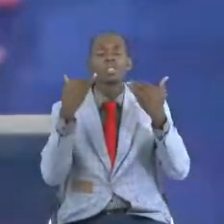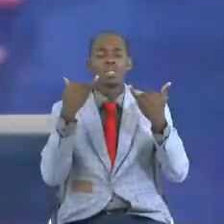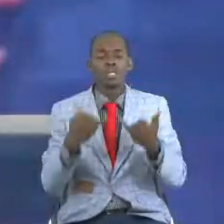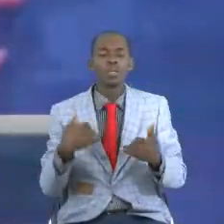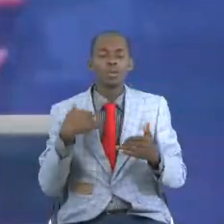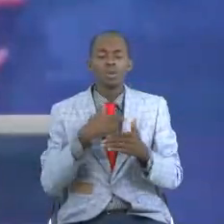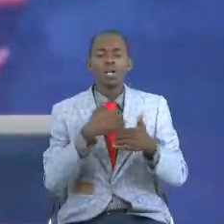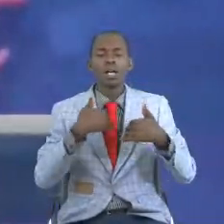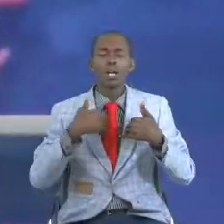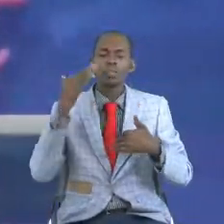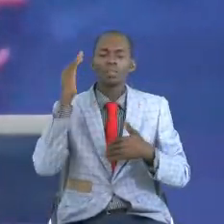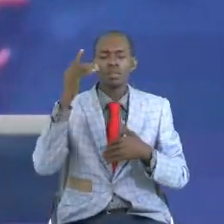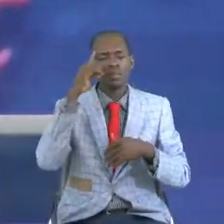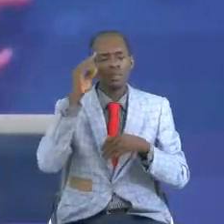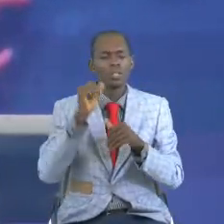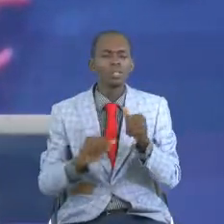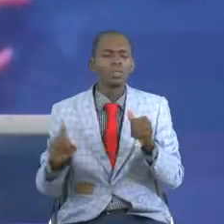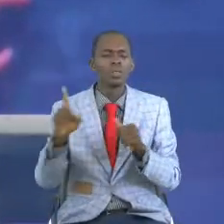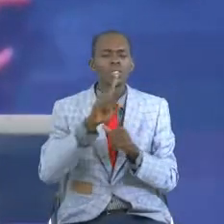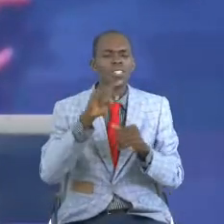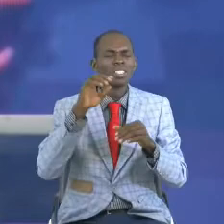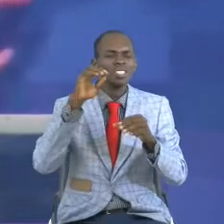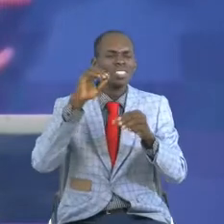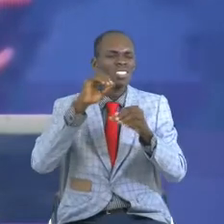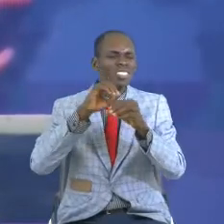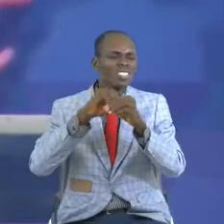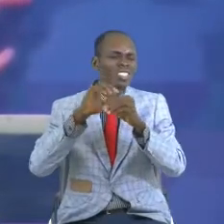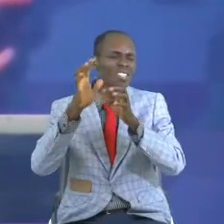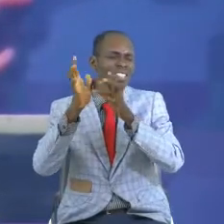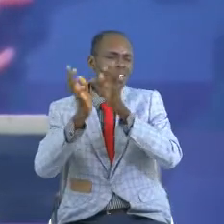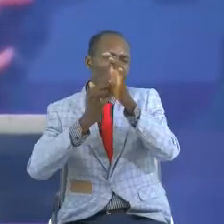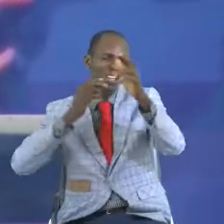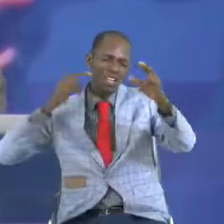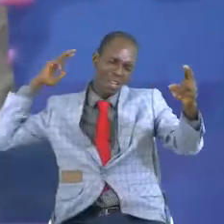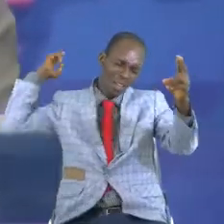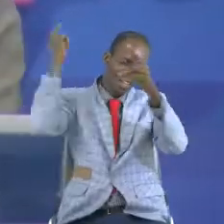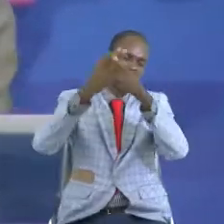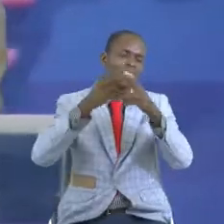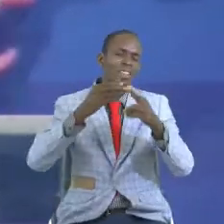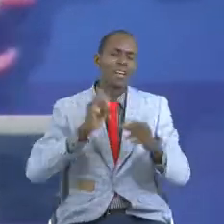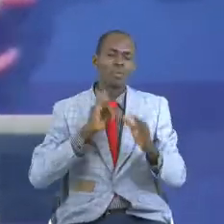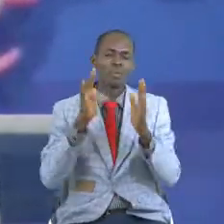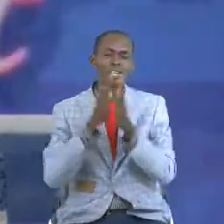for everyone. In Jesus' name, I pray. Amen.